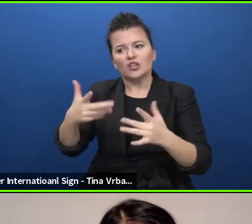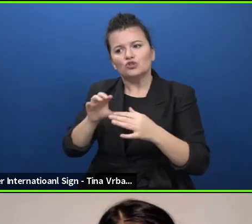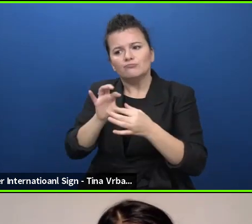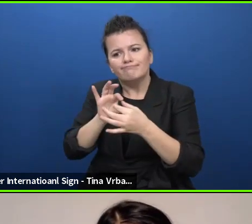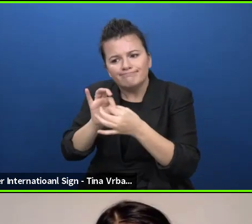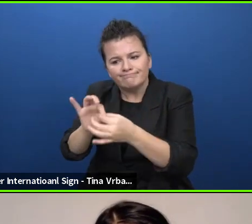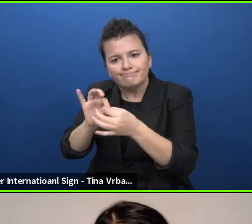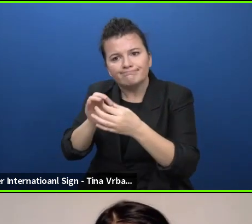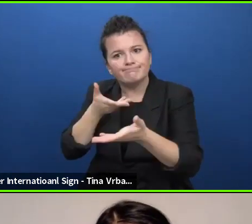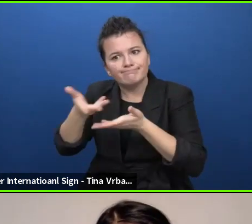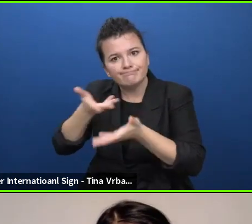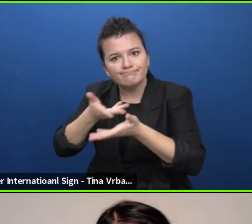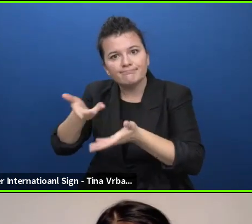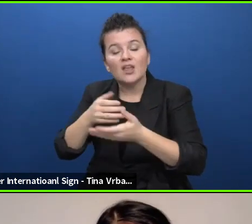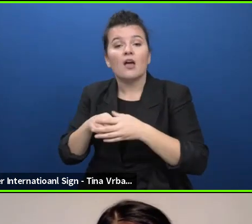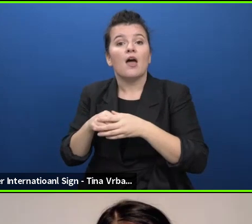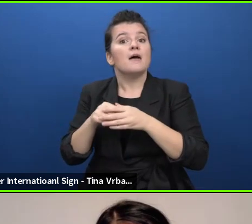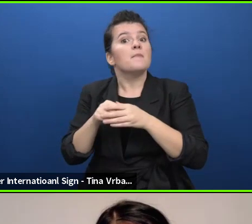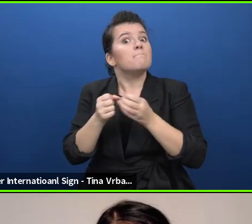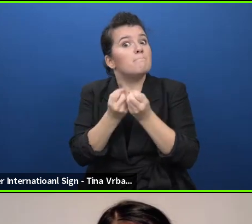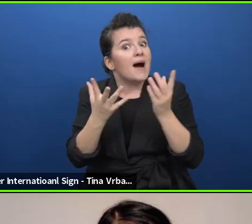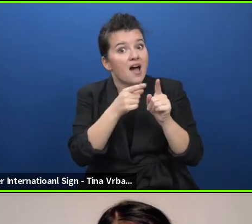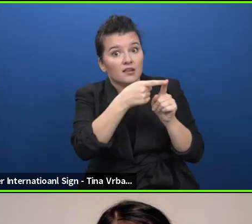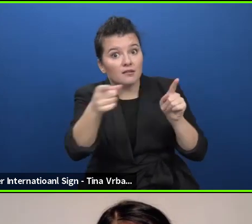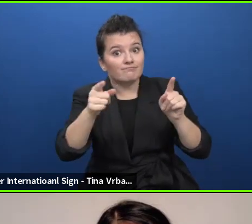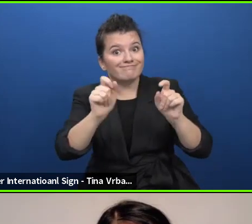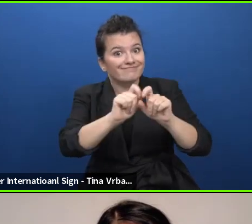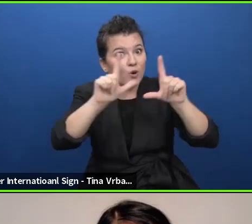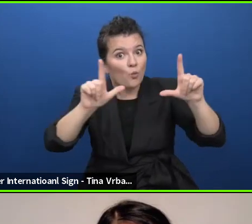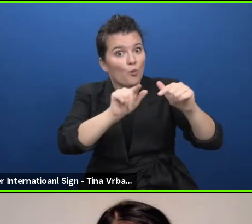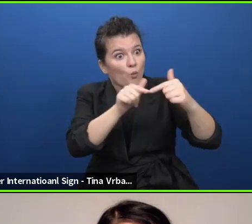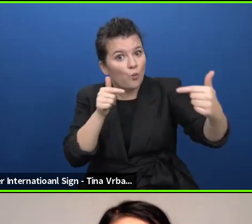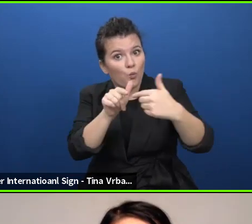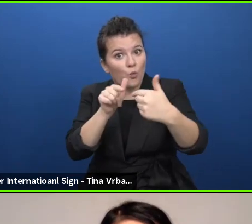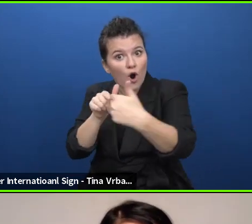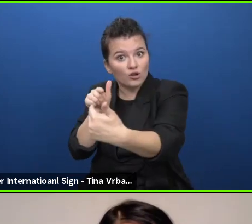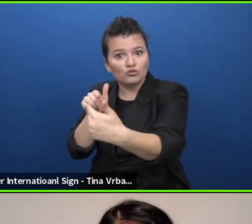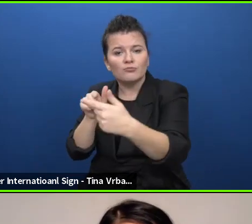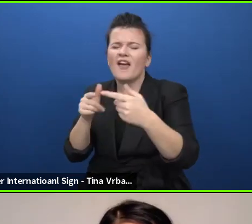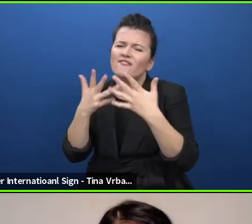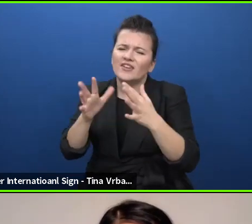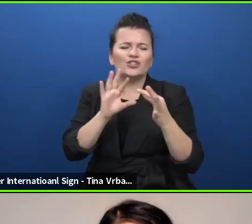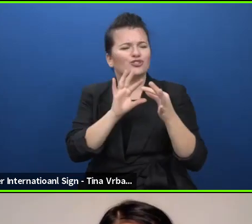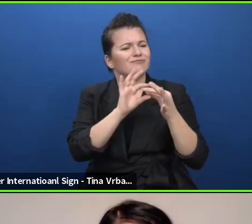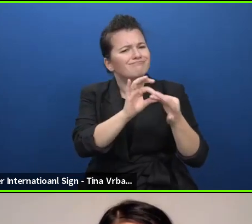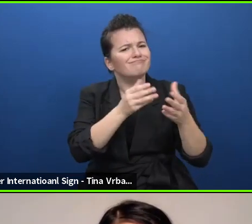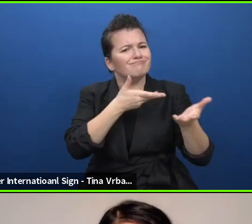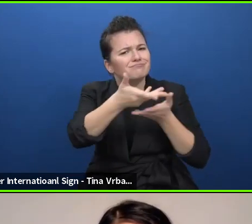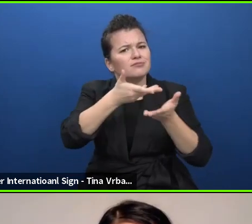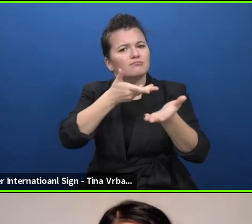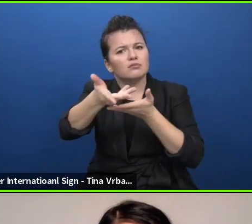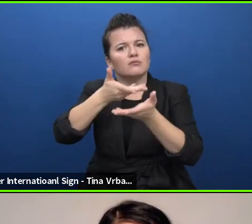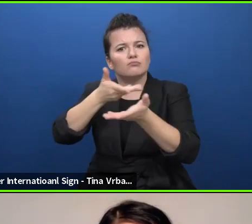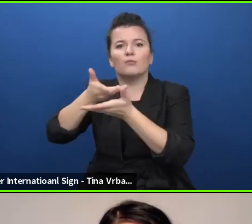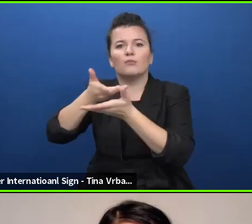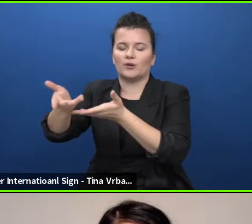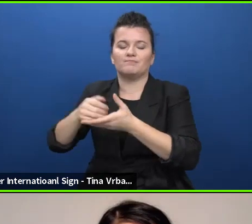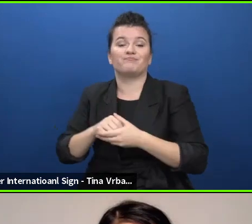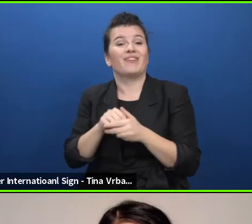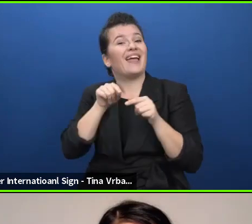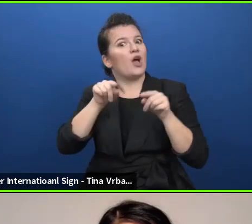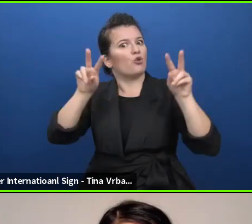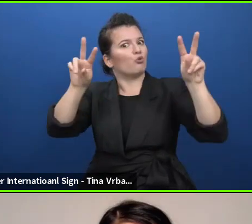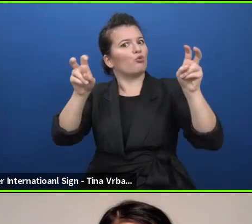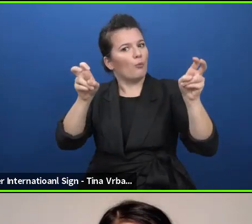now here have been involved in these kind of also informal conversations that we had, and notably also